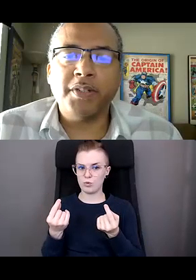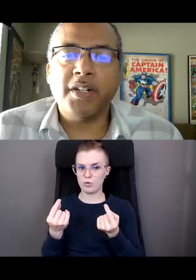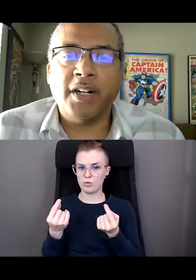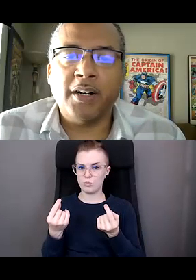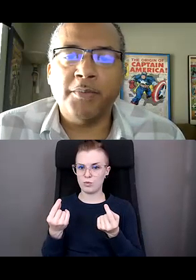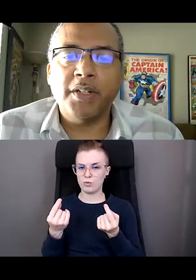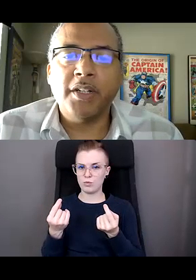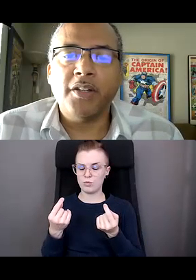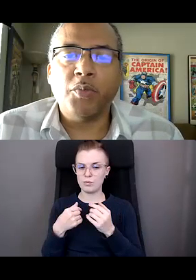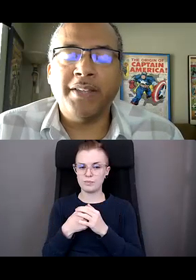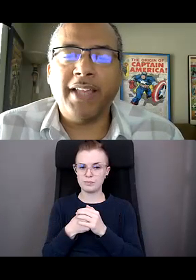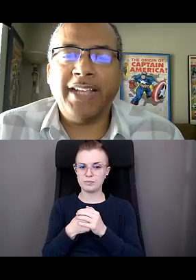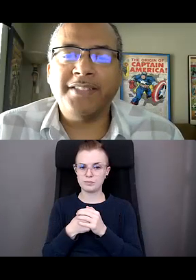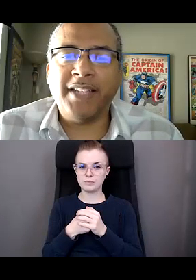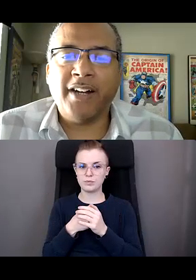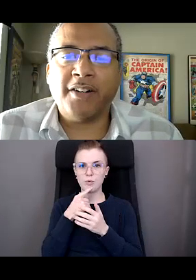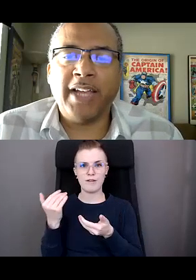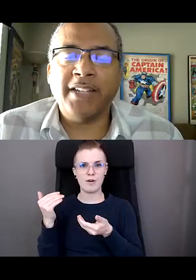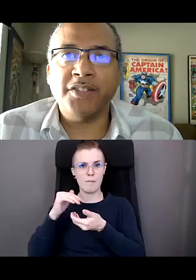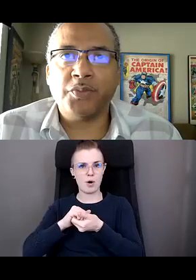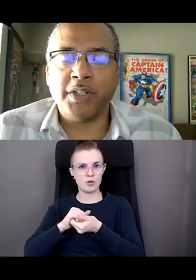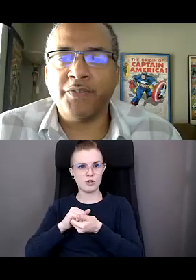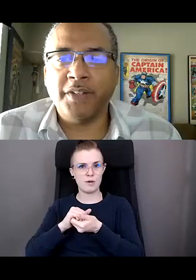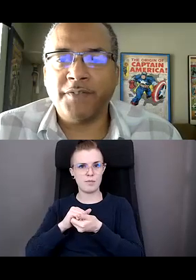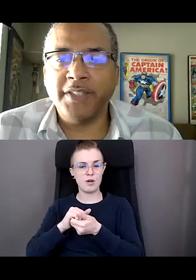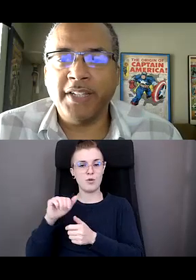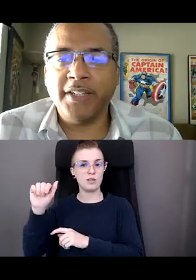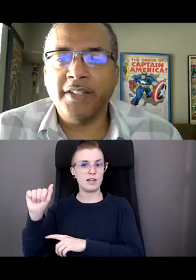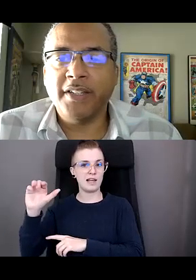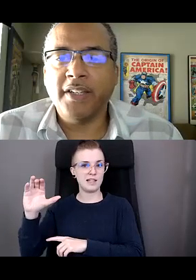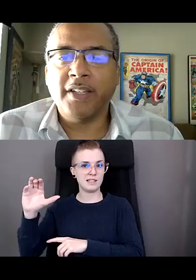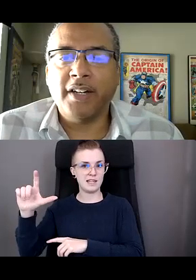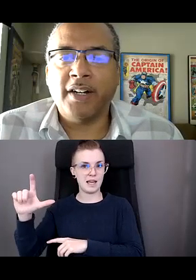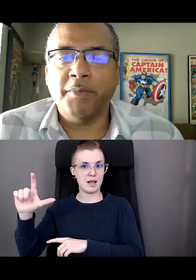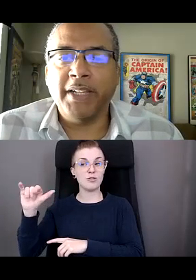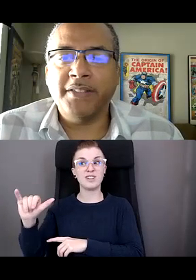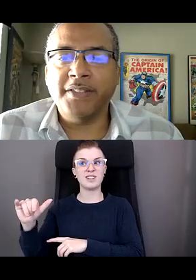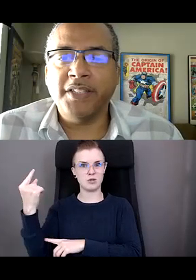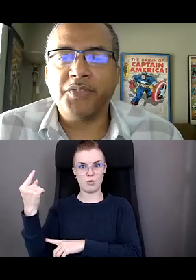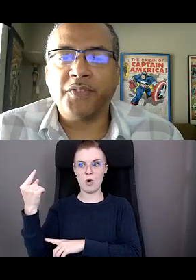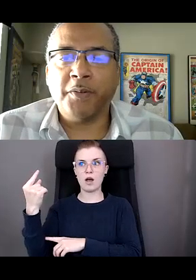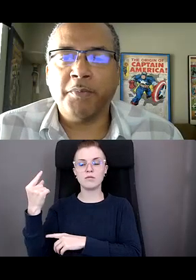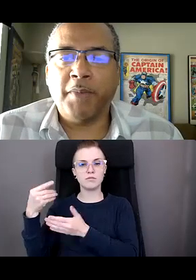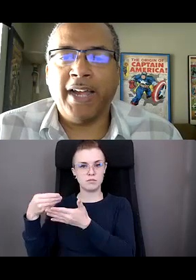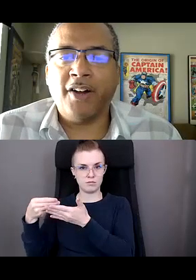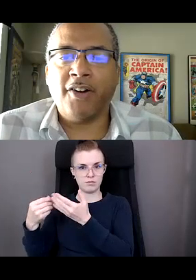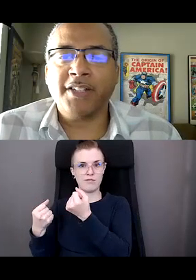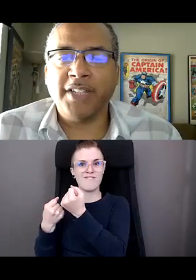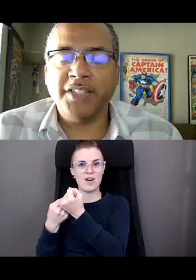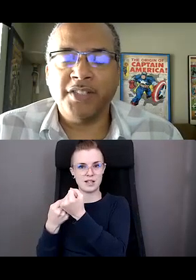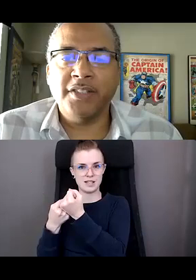partnership with ACL. That is one of the funding entities for